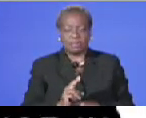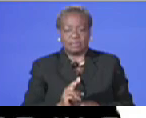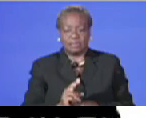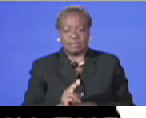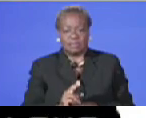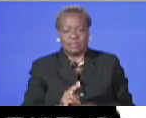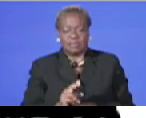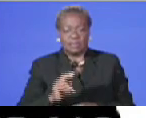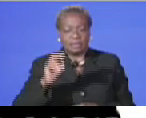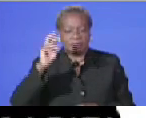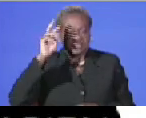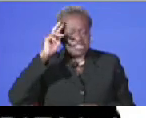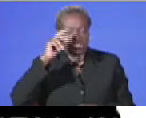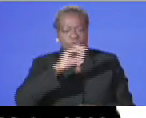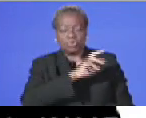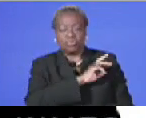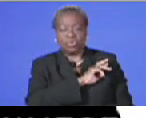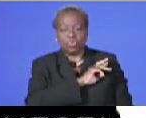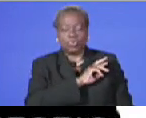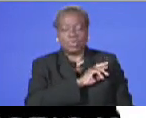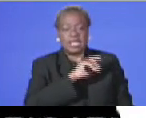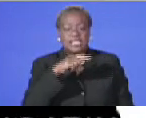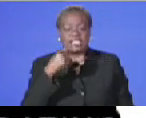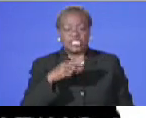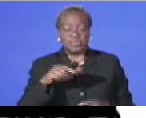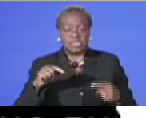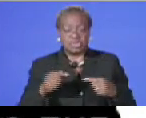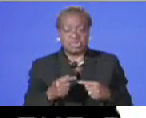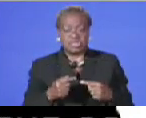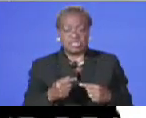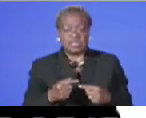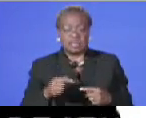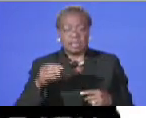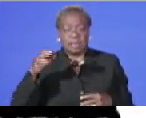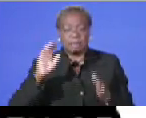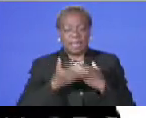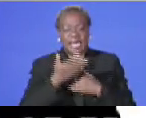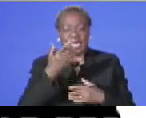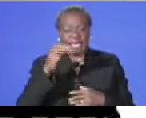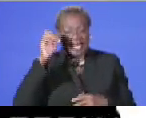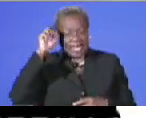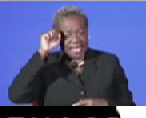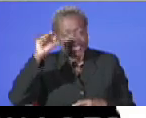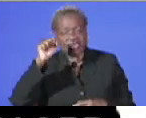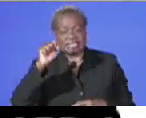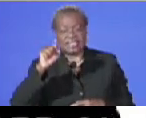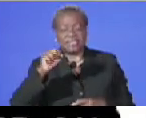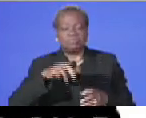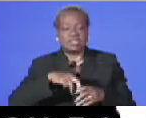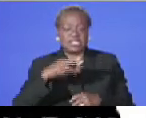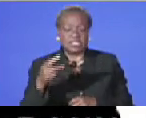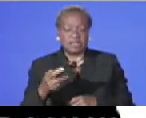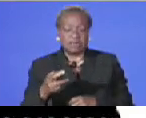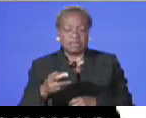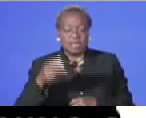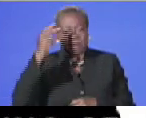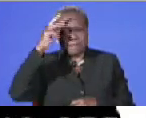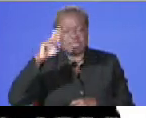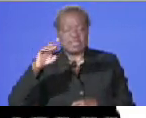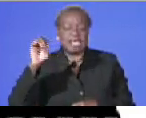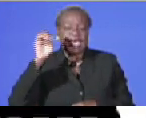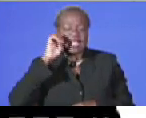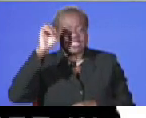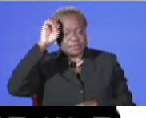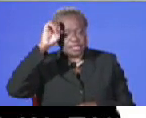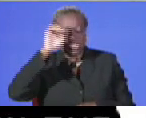chest and said she was hurt by Sands' resignation. Similarly, Minister of Immigration, the Honorable Ellsworth Johnson, said he had nothing to